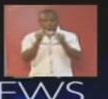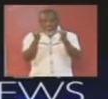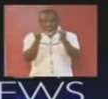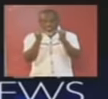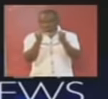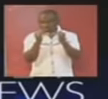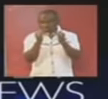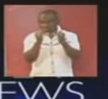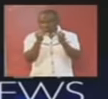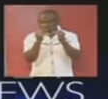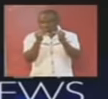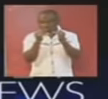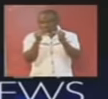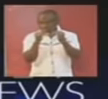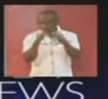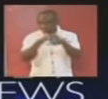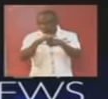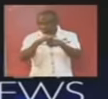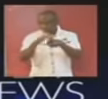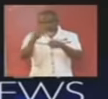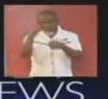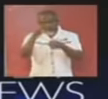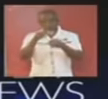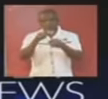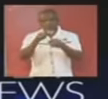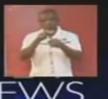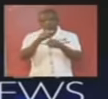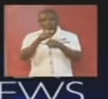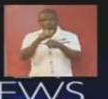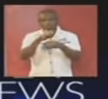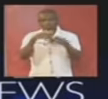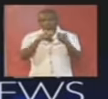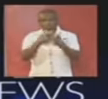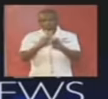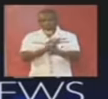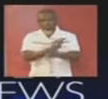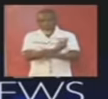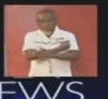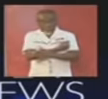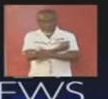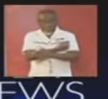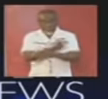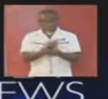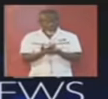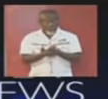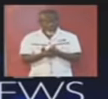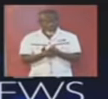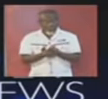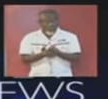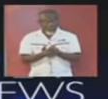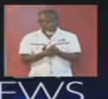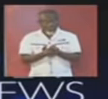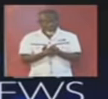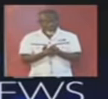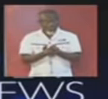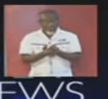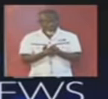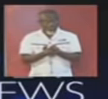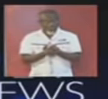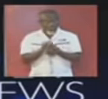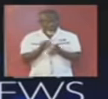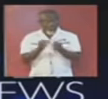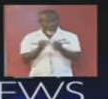more? How does that work in terms of going forward when we need new vaccinations?